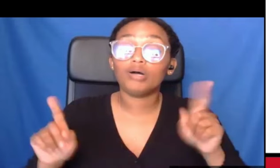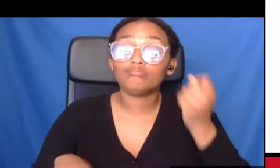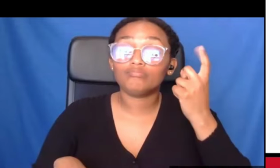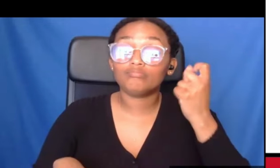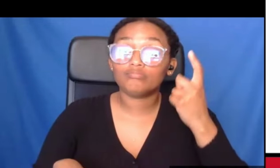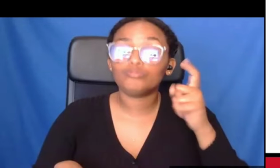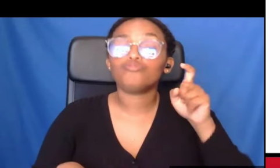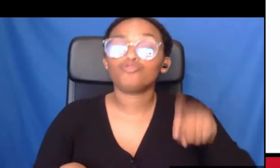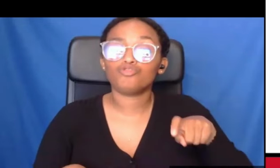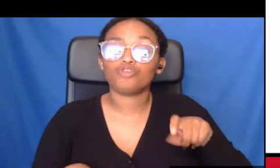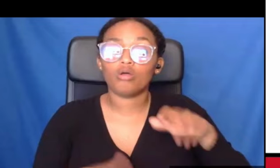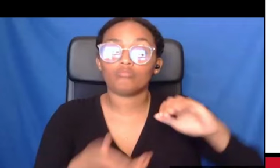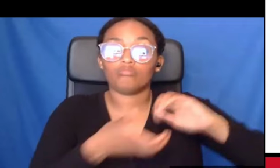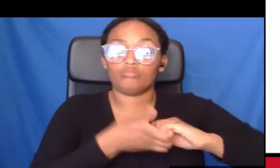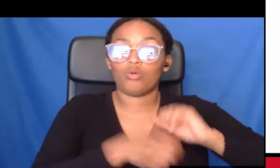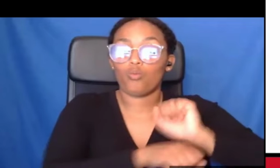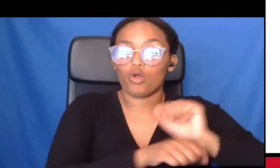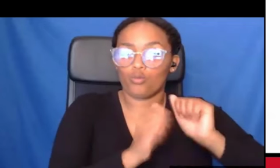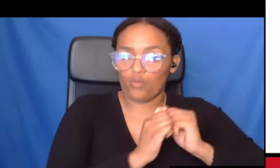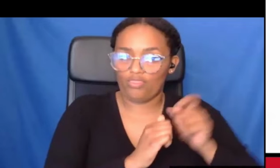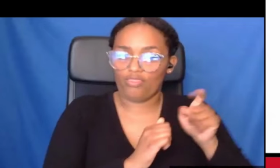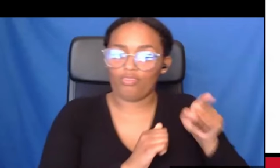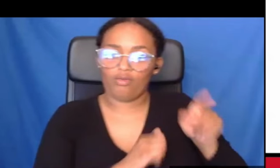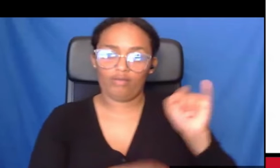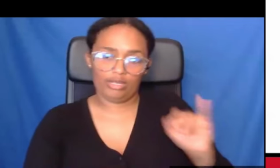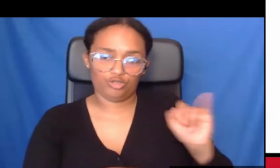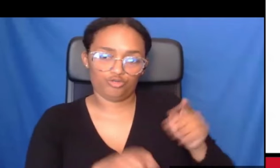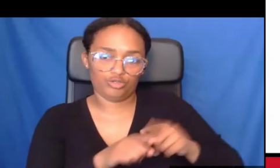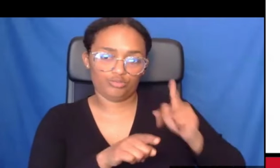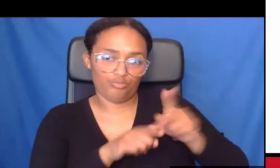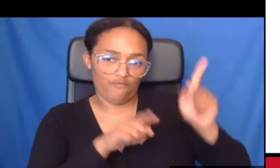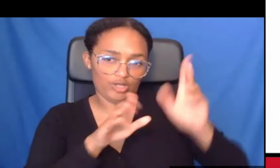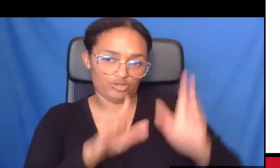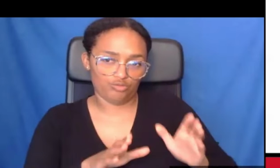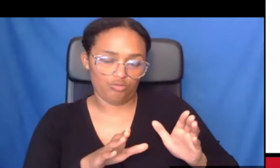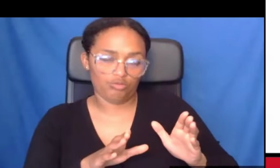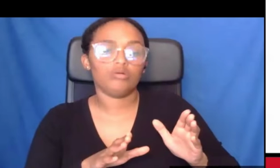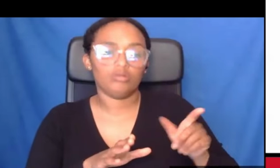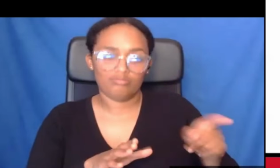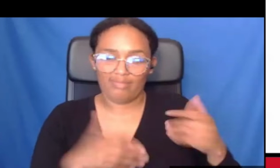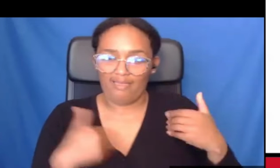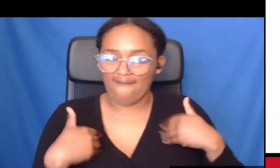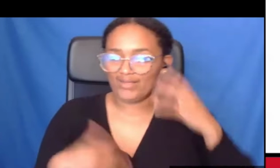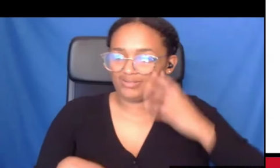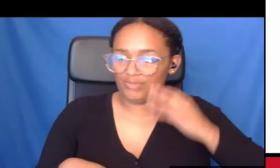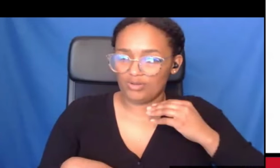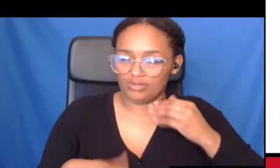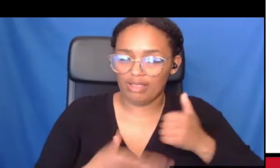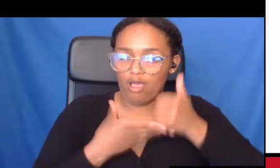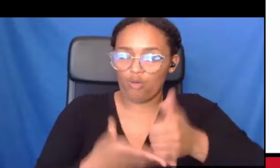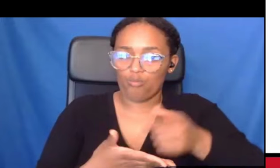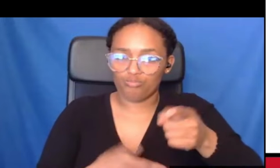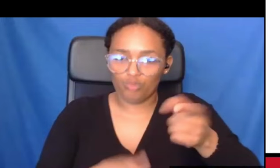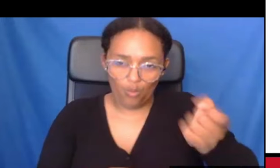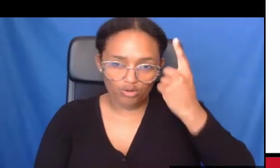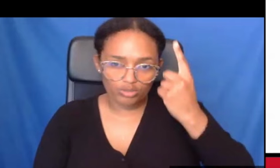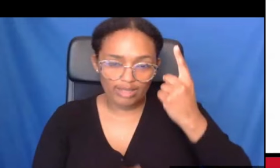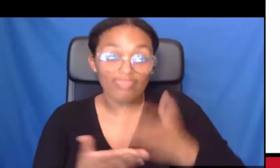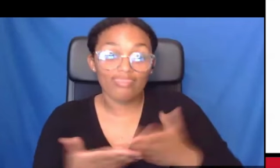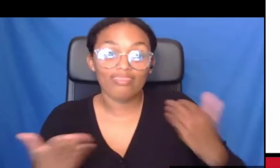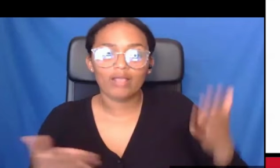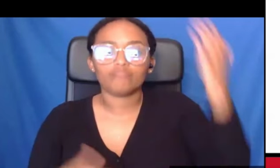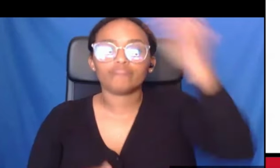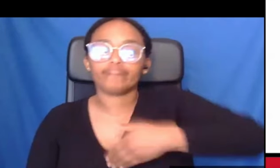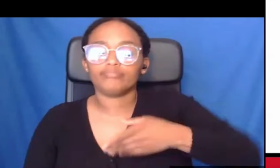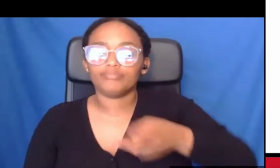insurance professional with the experience to help you understand what you're not thinking about. A licensed